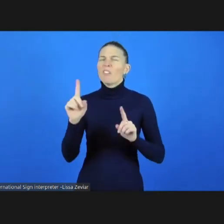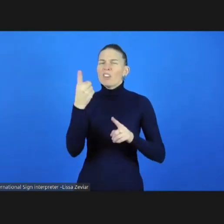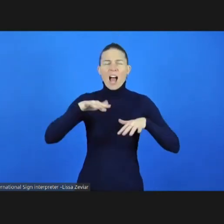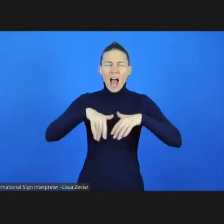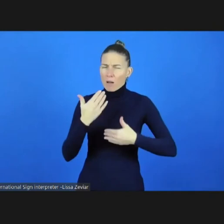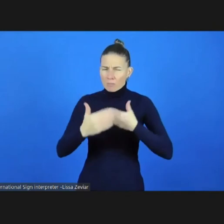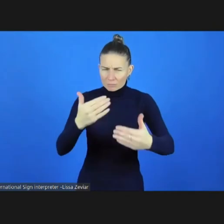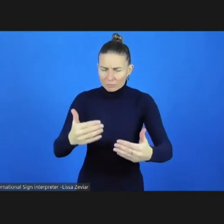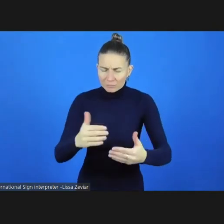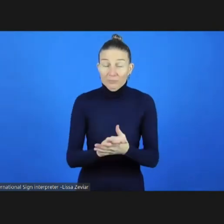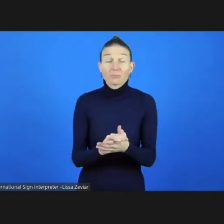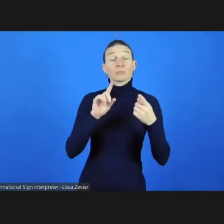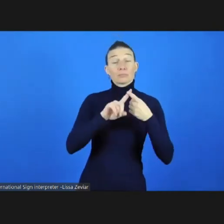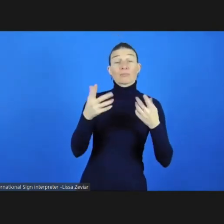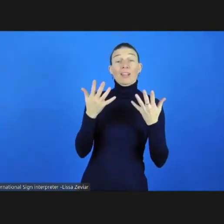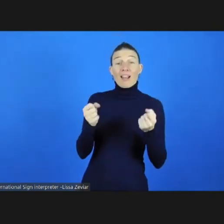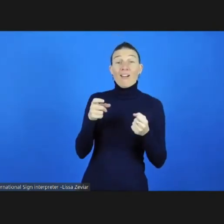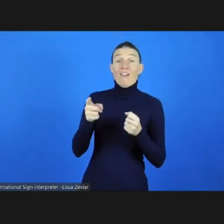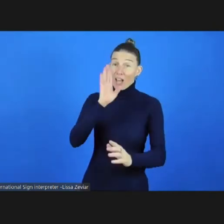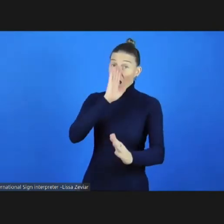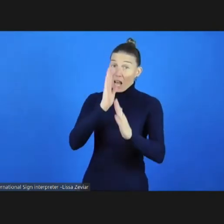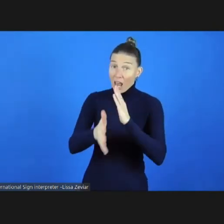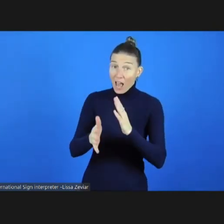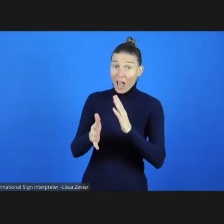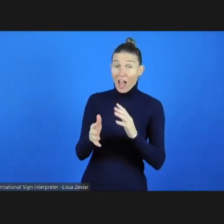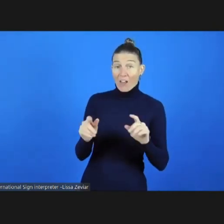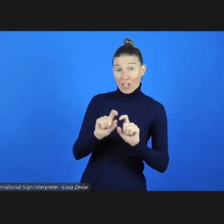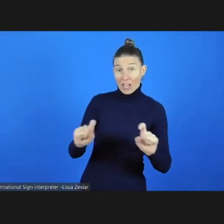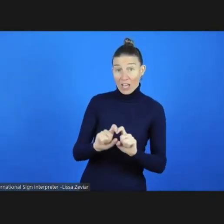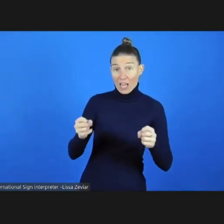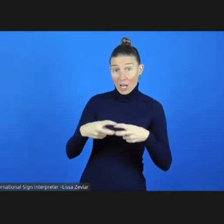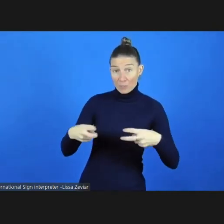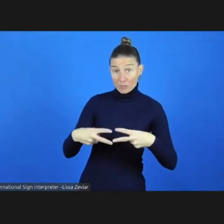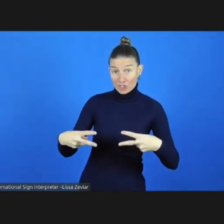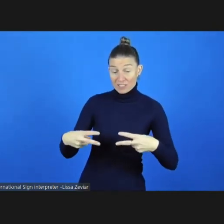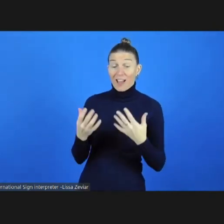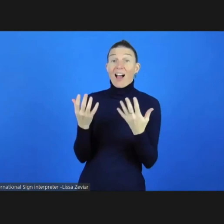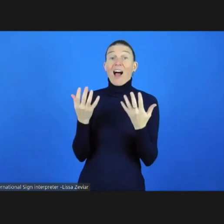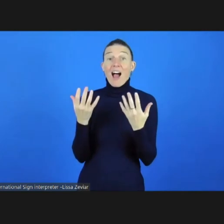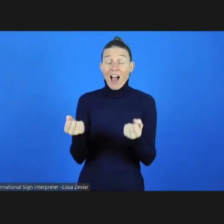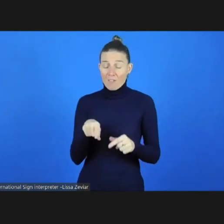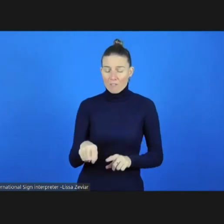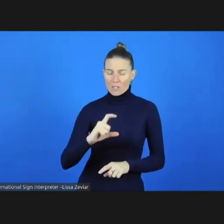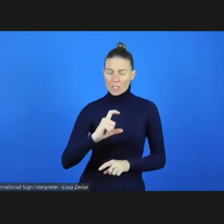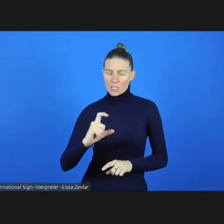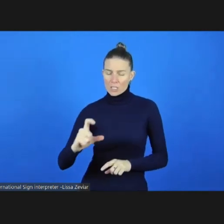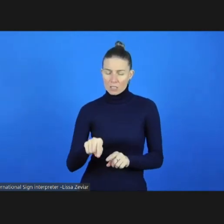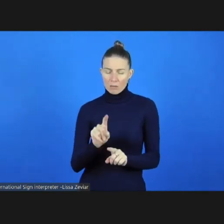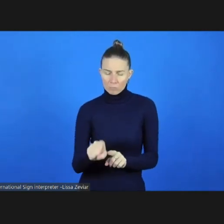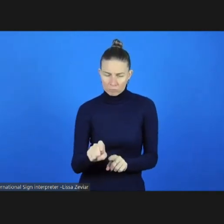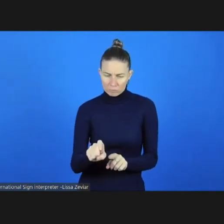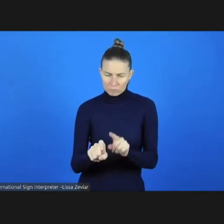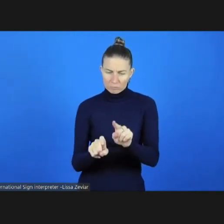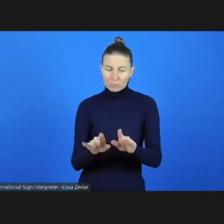live captioning available. Please check the closed captioning tool, or click rather the closed captioning tool